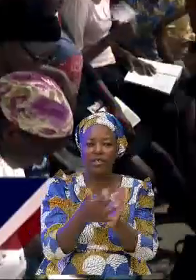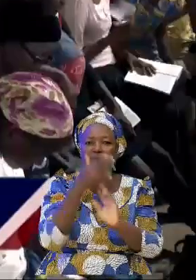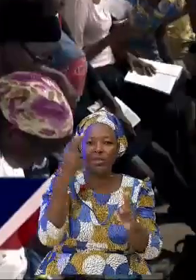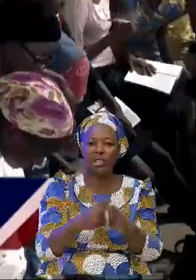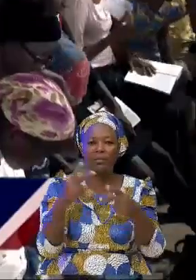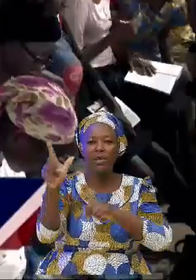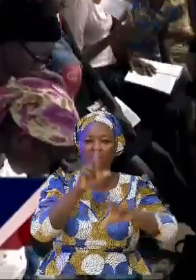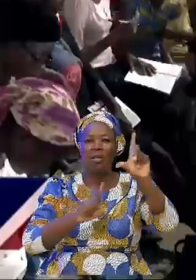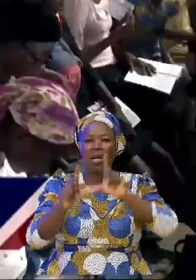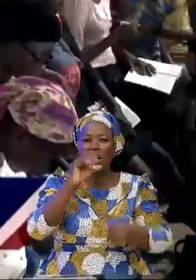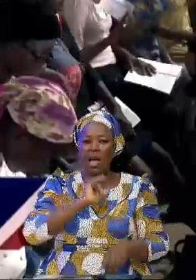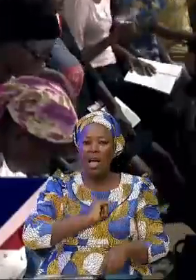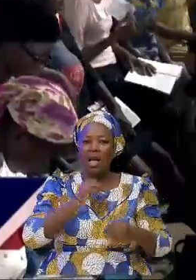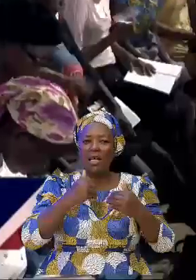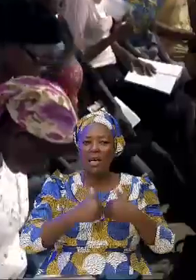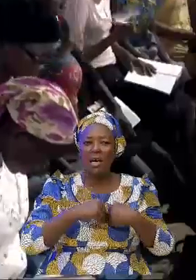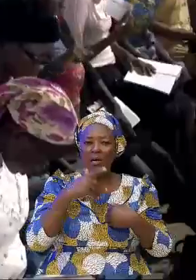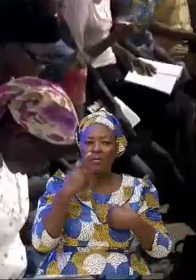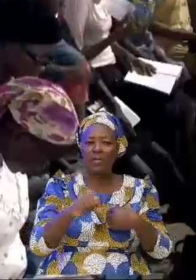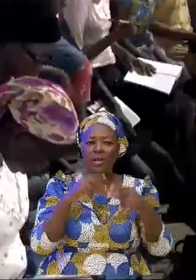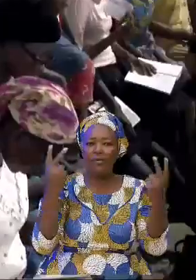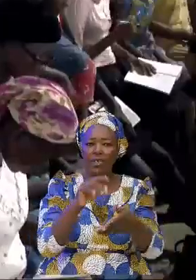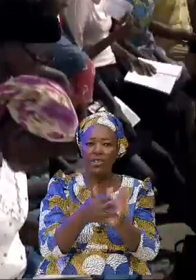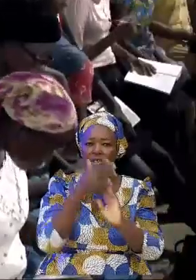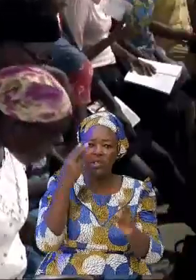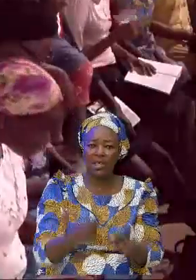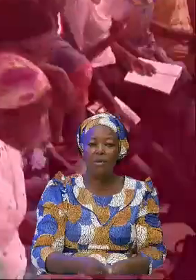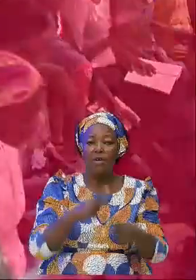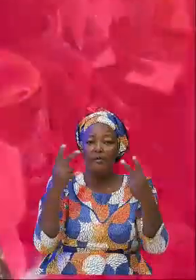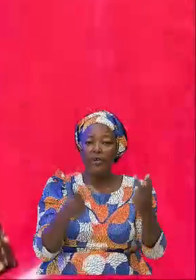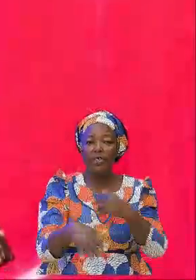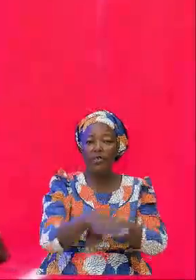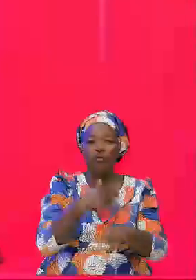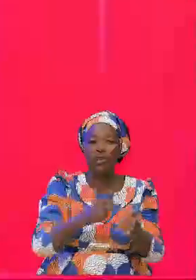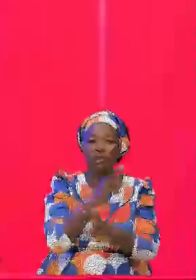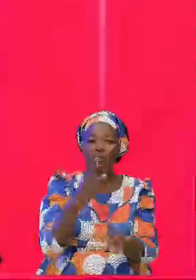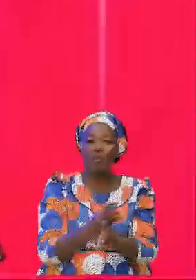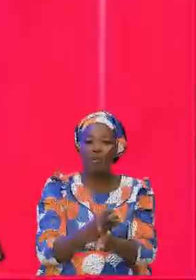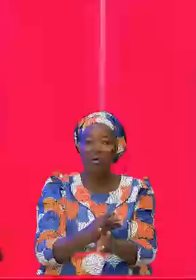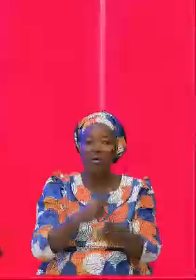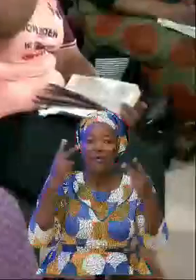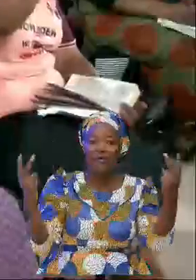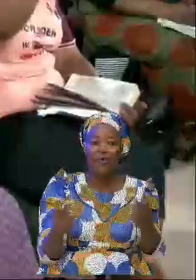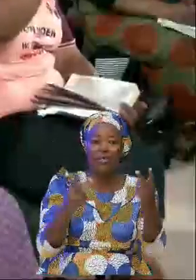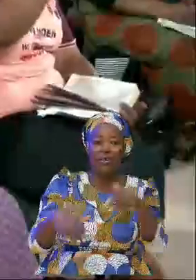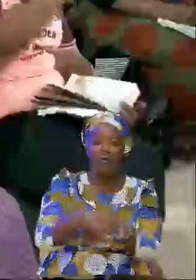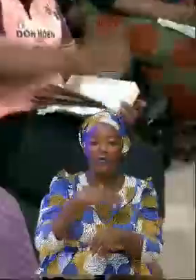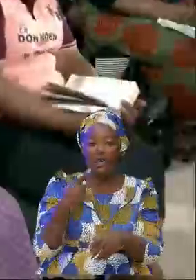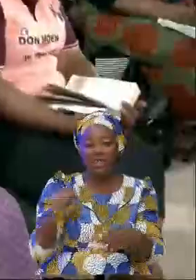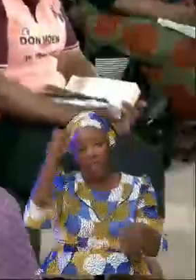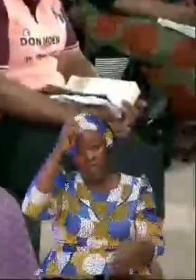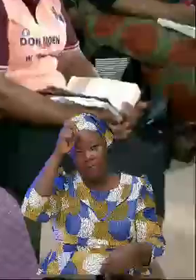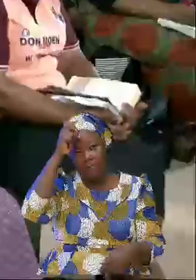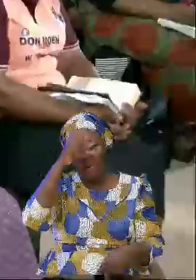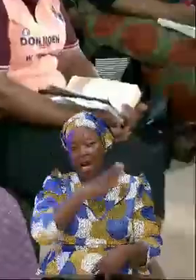Yeah. You have the victory. Yeah. I have the victory. Yeah. Victory over